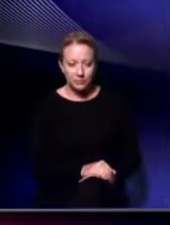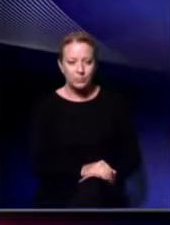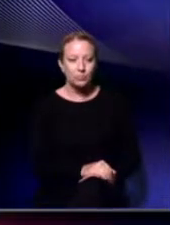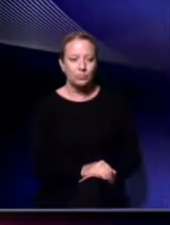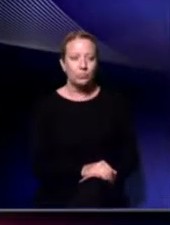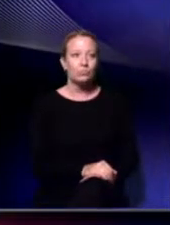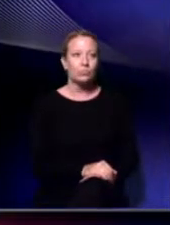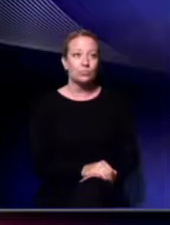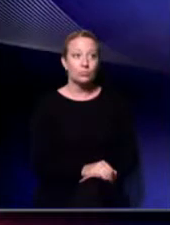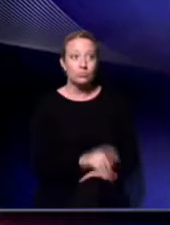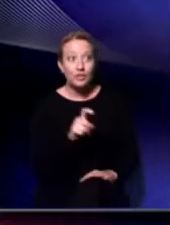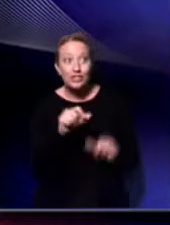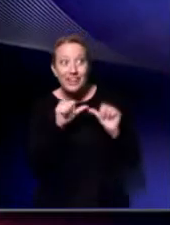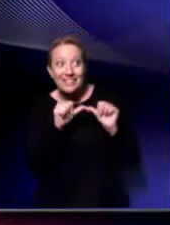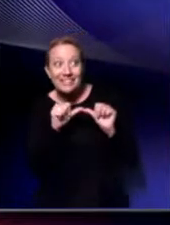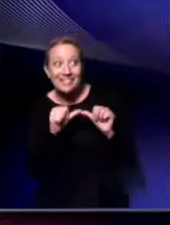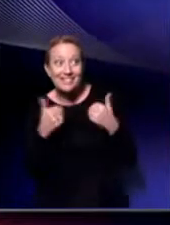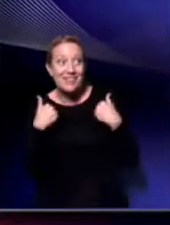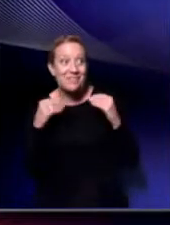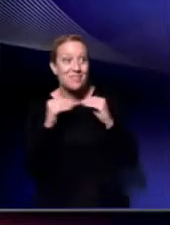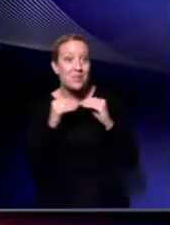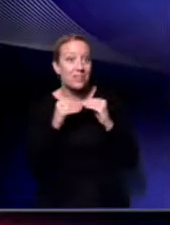Shall I continue? There's more?